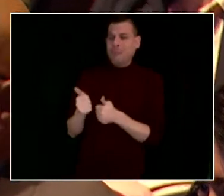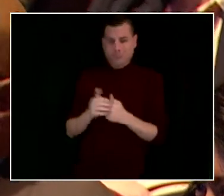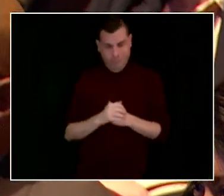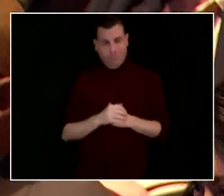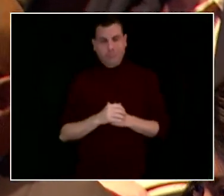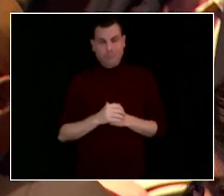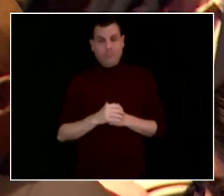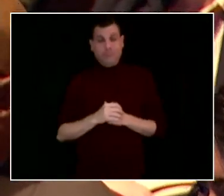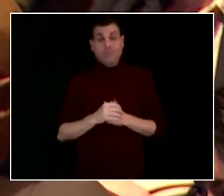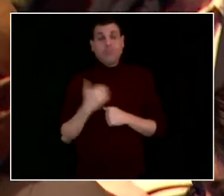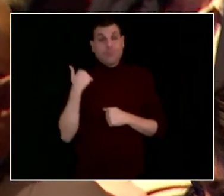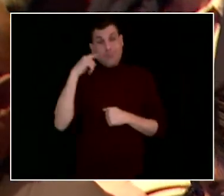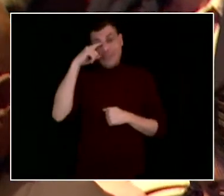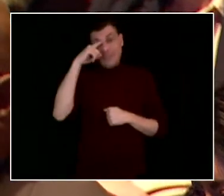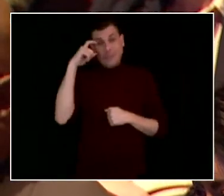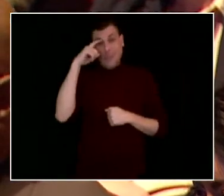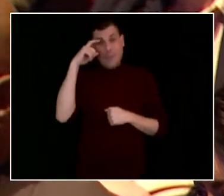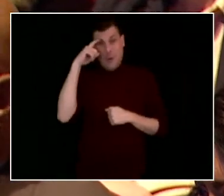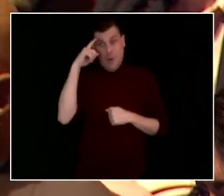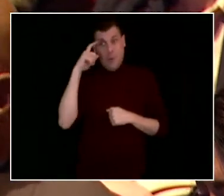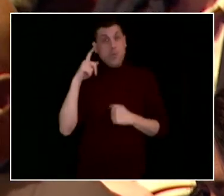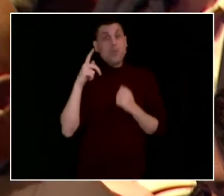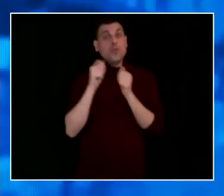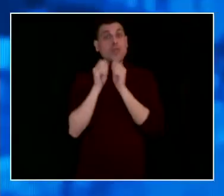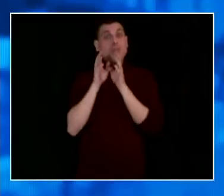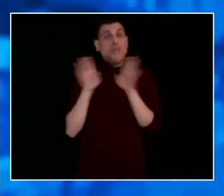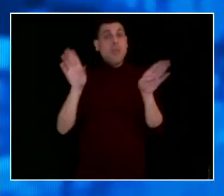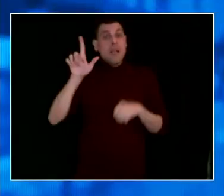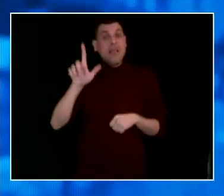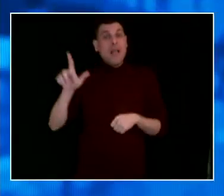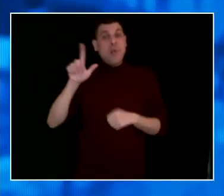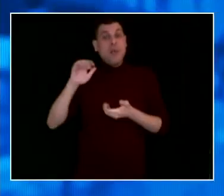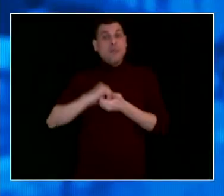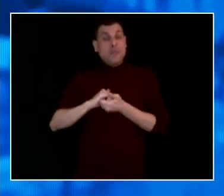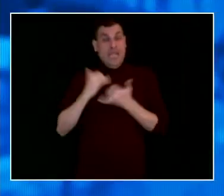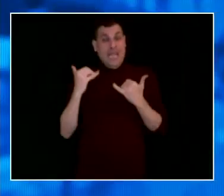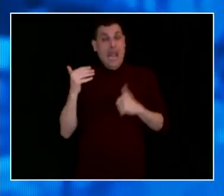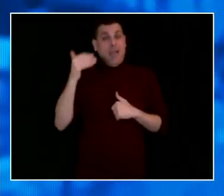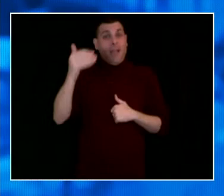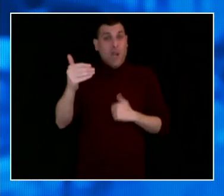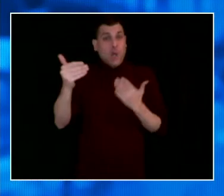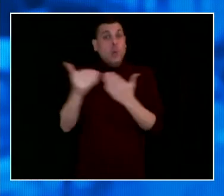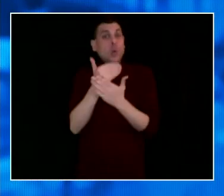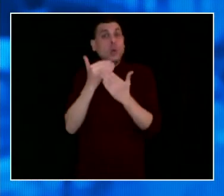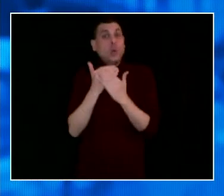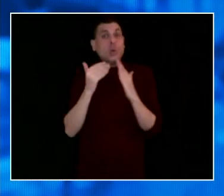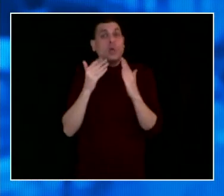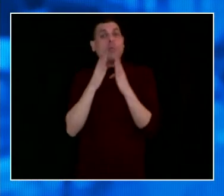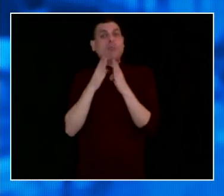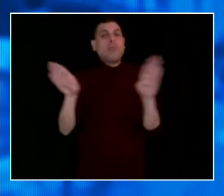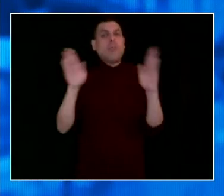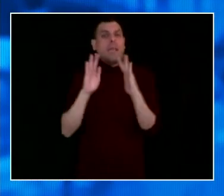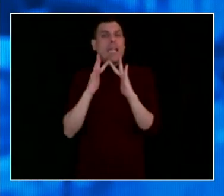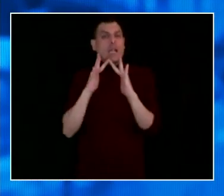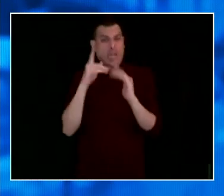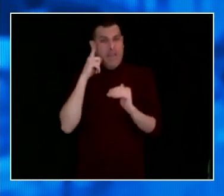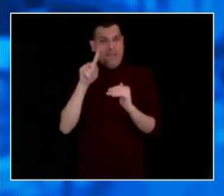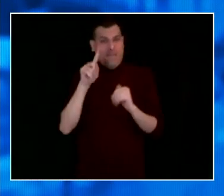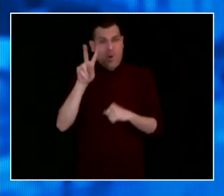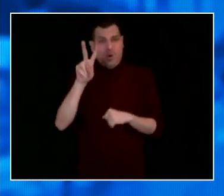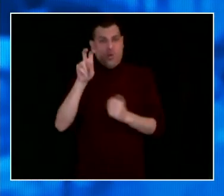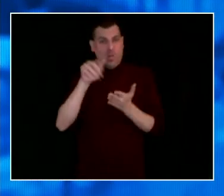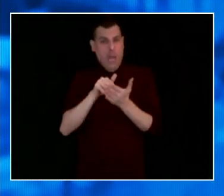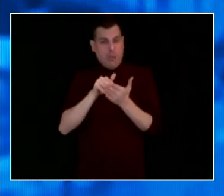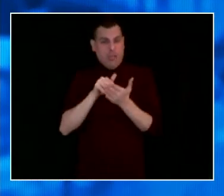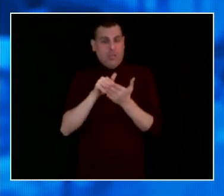York Public Library, we will launch Neighborhood Internet, a new program to bring free internet to 2,000 Section 8